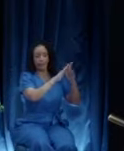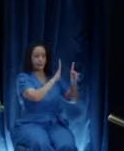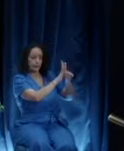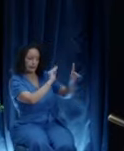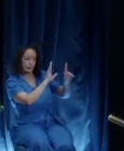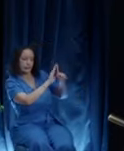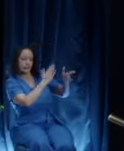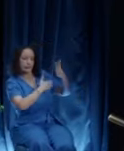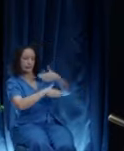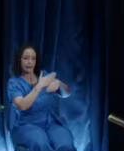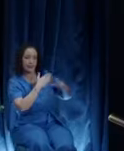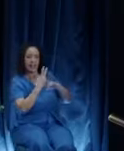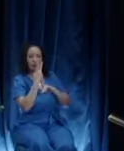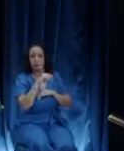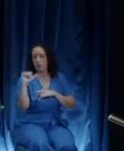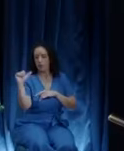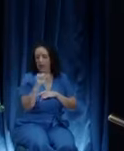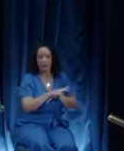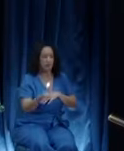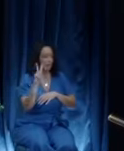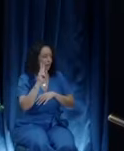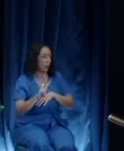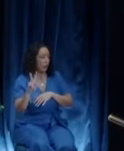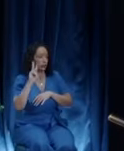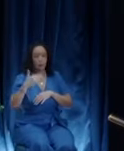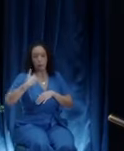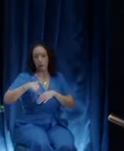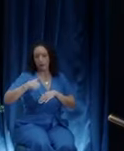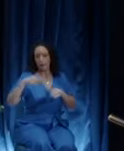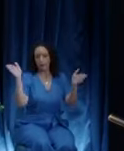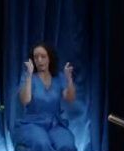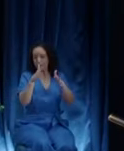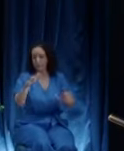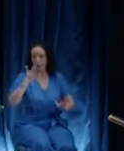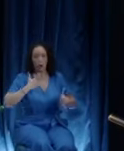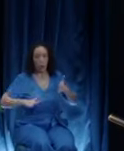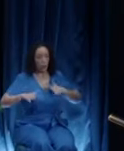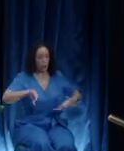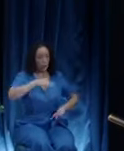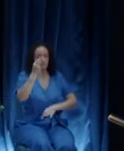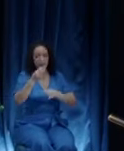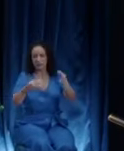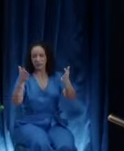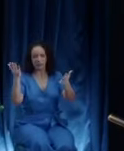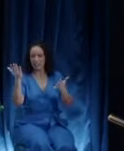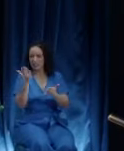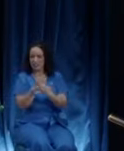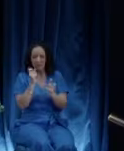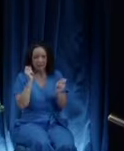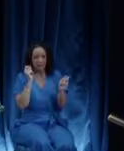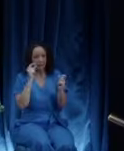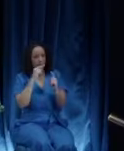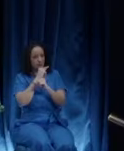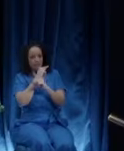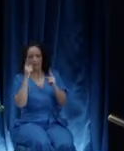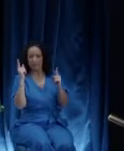are, like, 2,000 virgins dressed as Amazons and all that stuff going on in Bath, and it's a bit late to be doing things like that. You know what